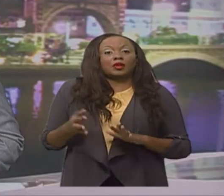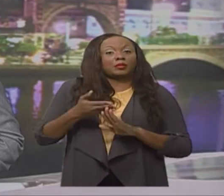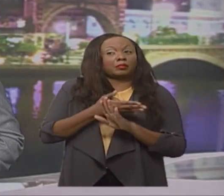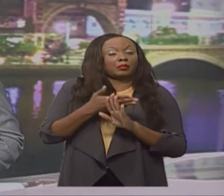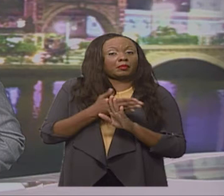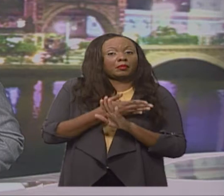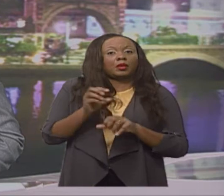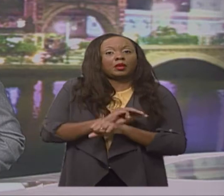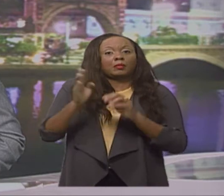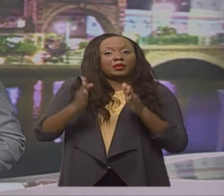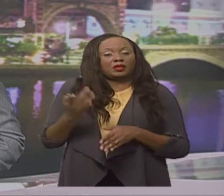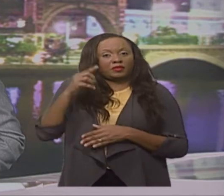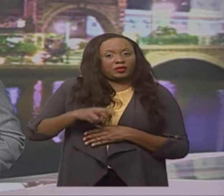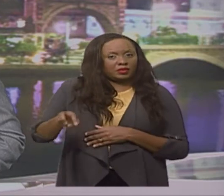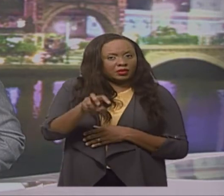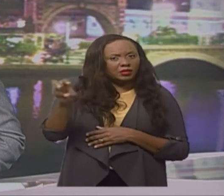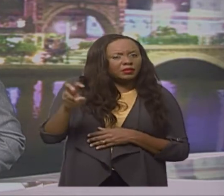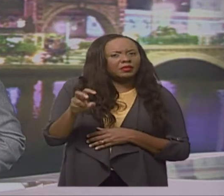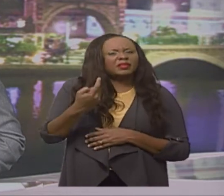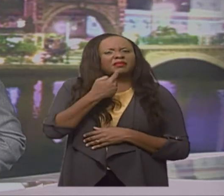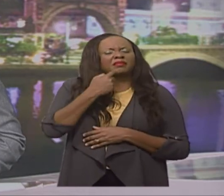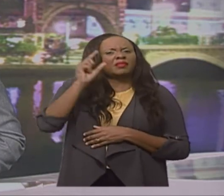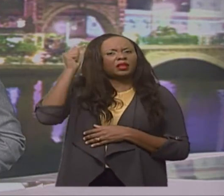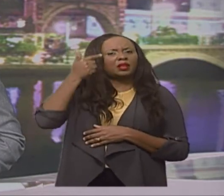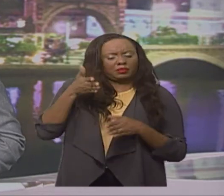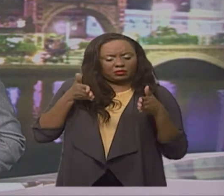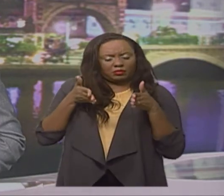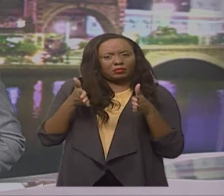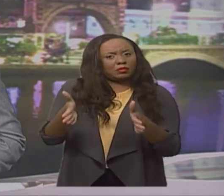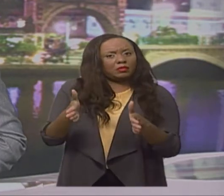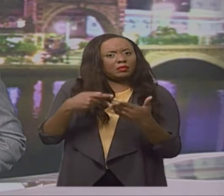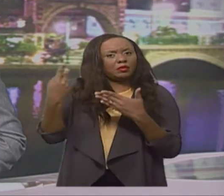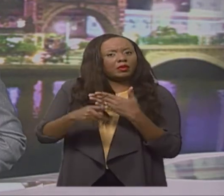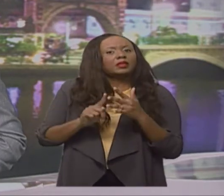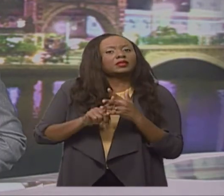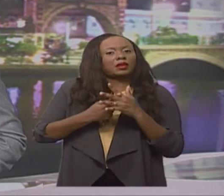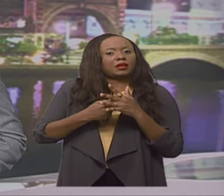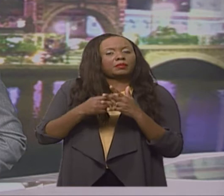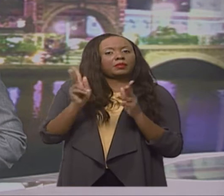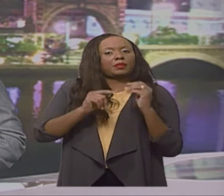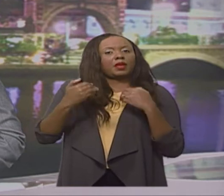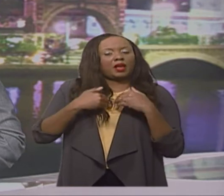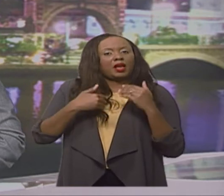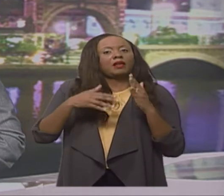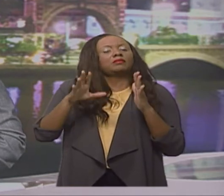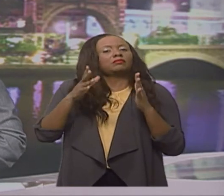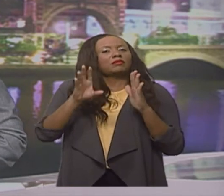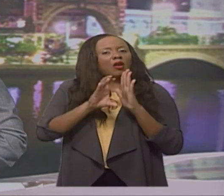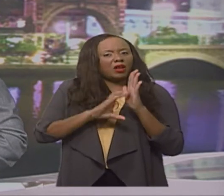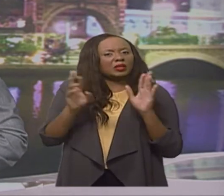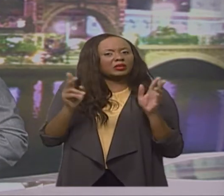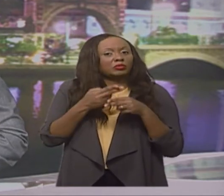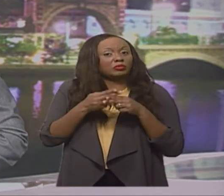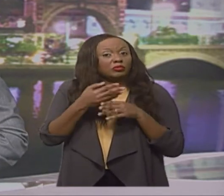Minister of Transport and Works, Michael Lashley, indicated that government's road program has started. He says contracts now have to be prepared.